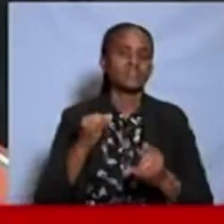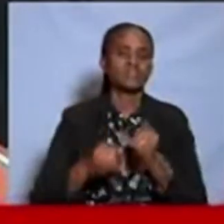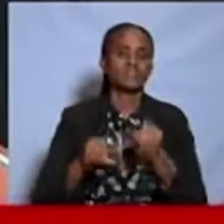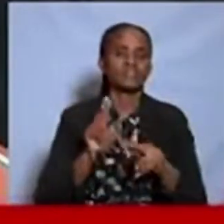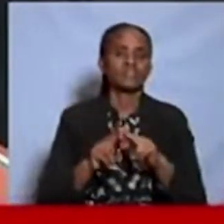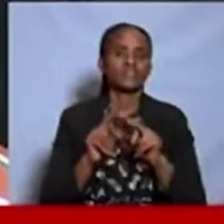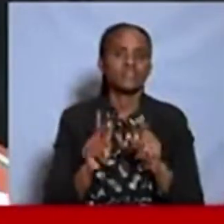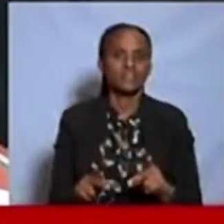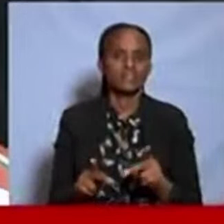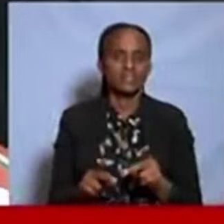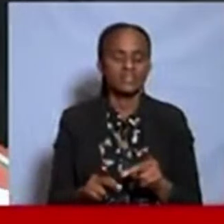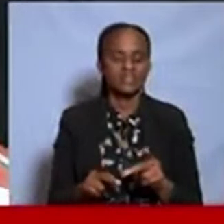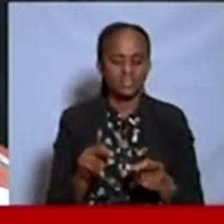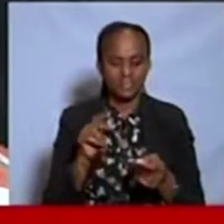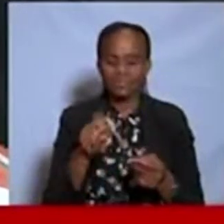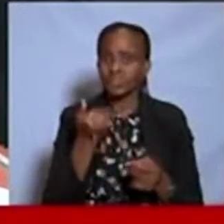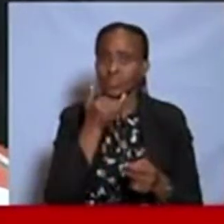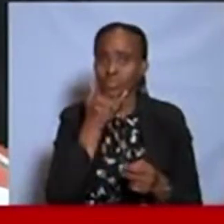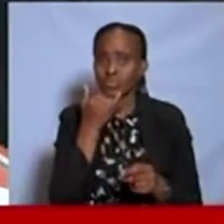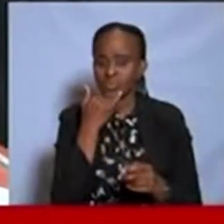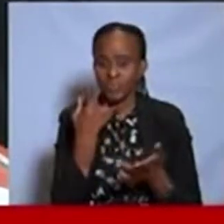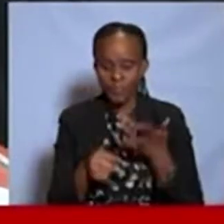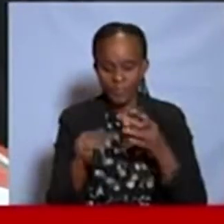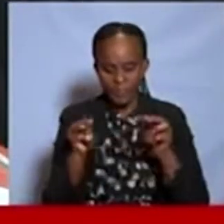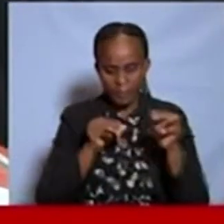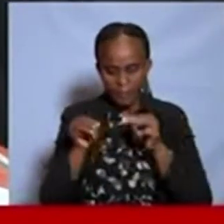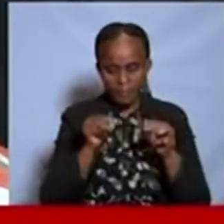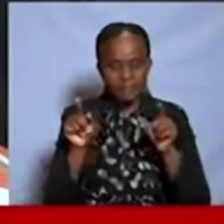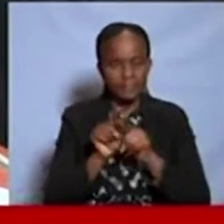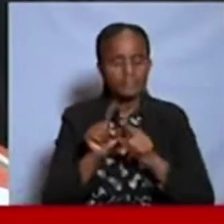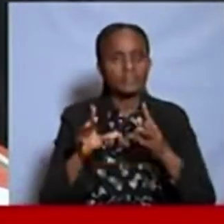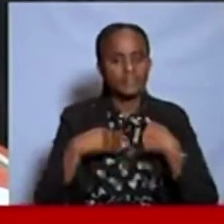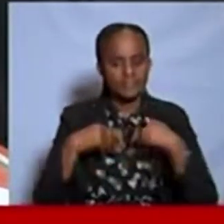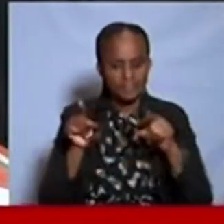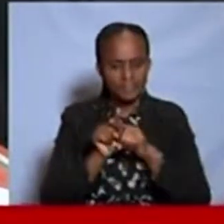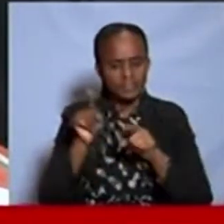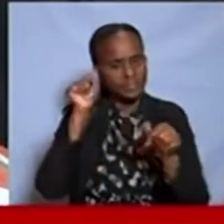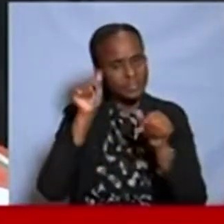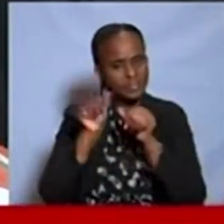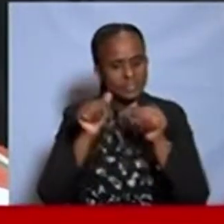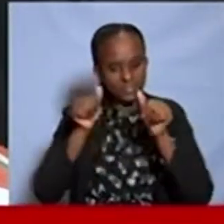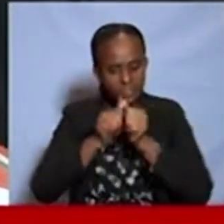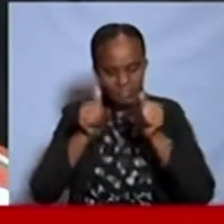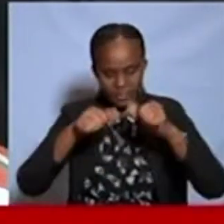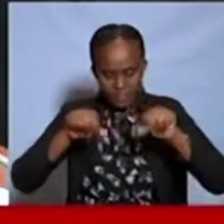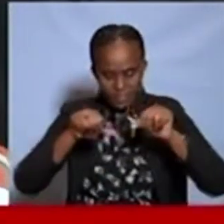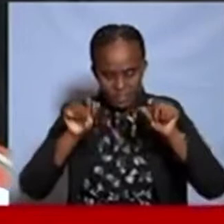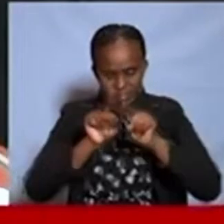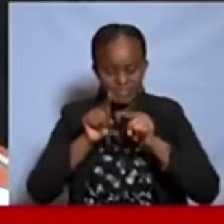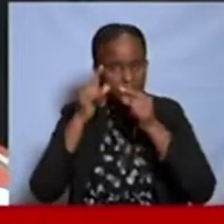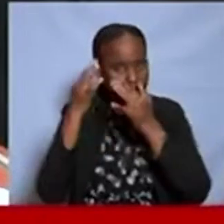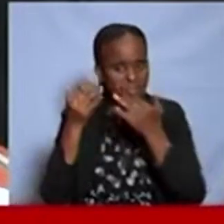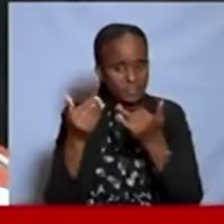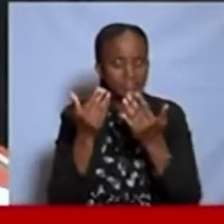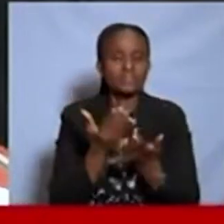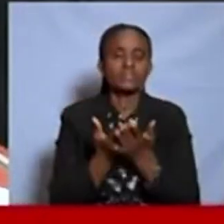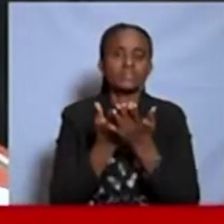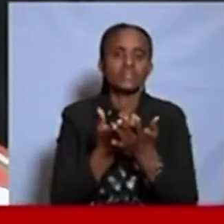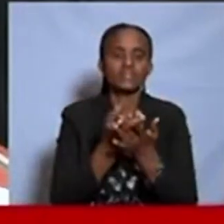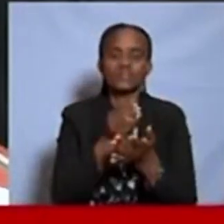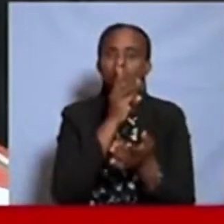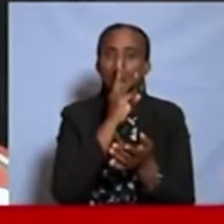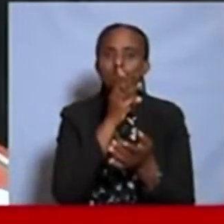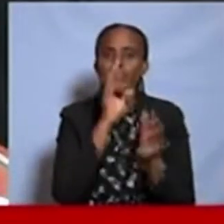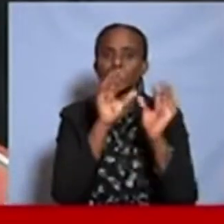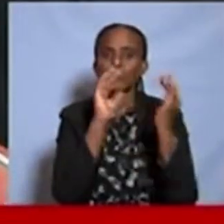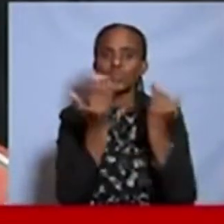Cause of query. Management acknowledges and agrees with the auditor's findings and wishes to submit that the boreholes were